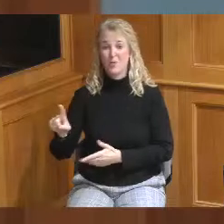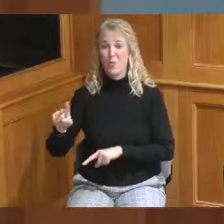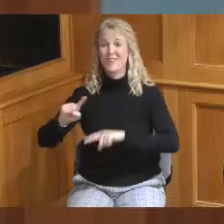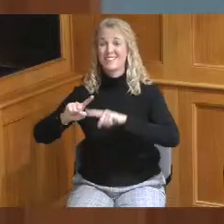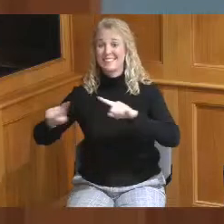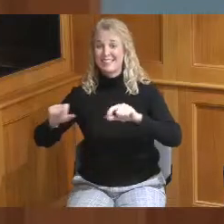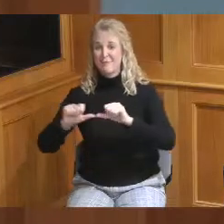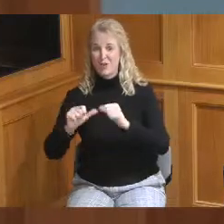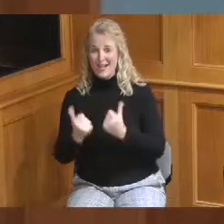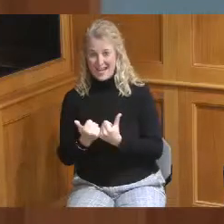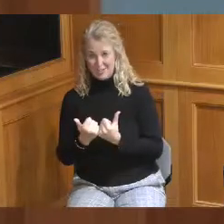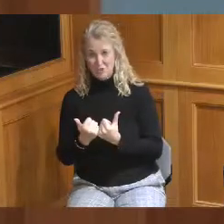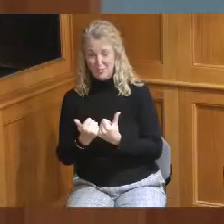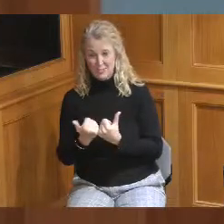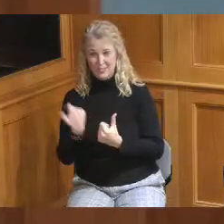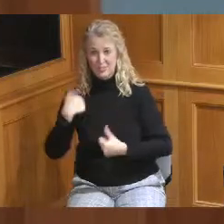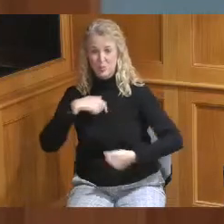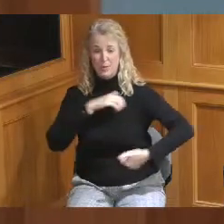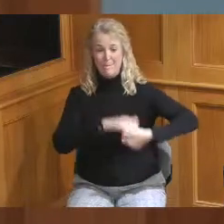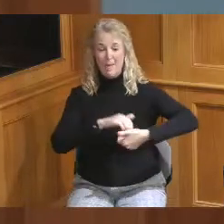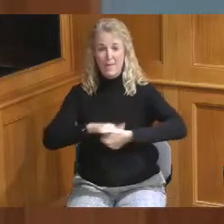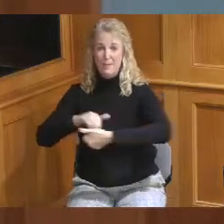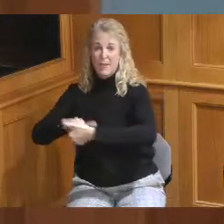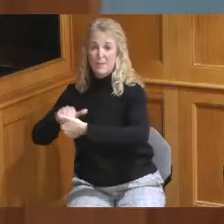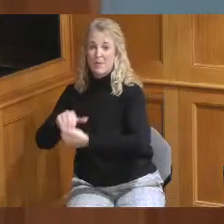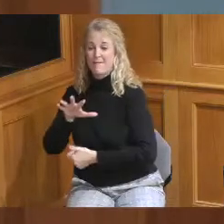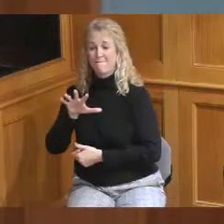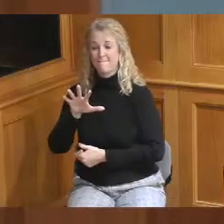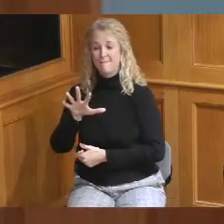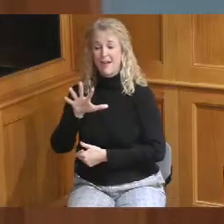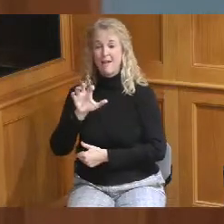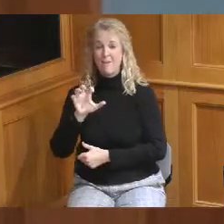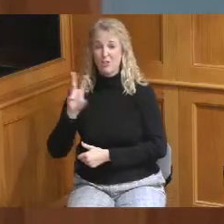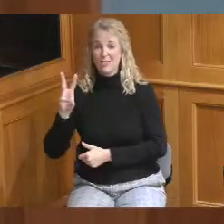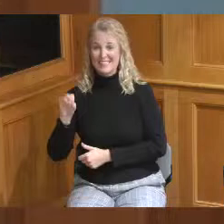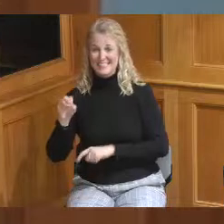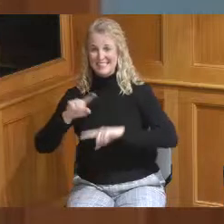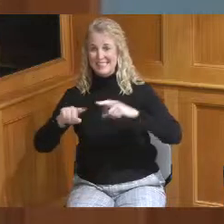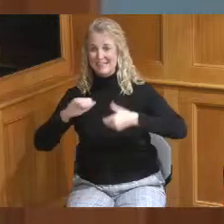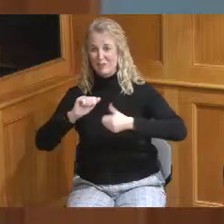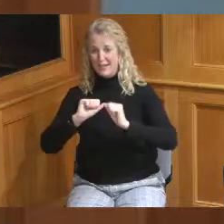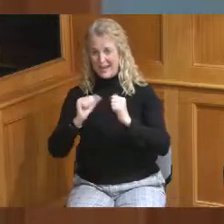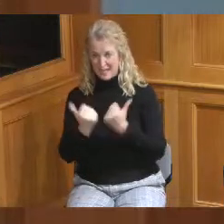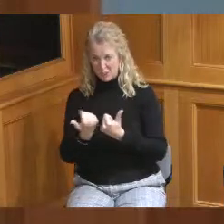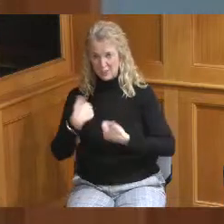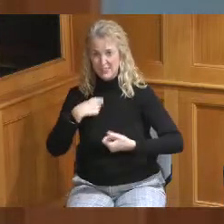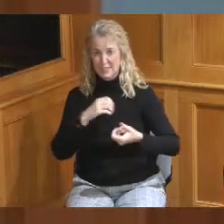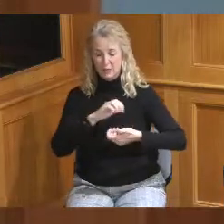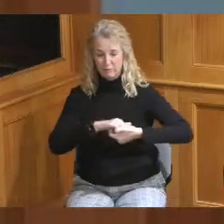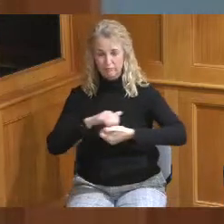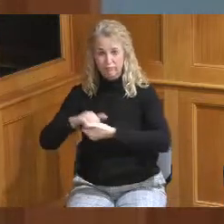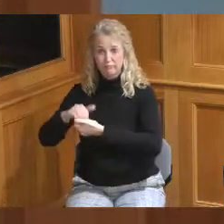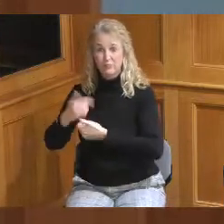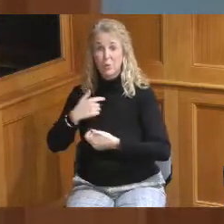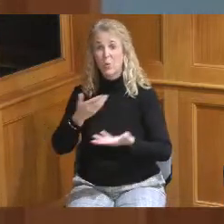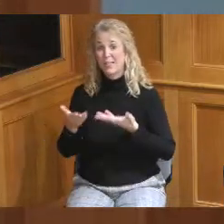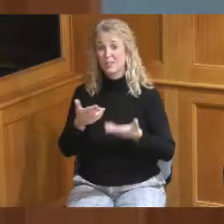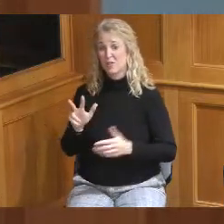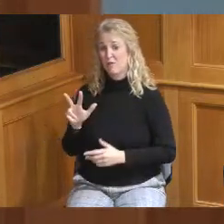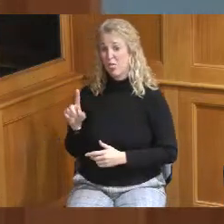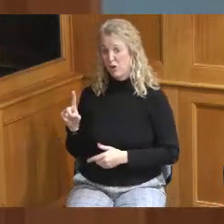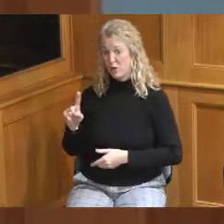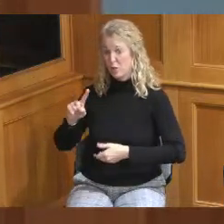agencies. Free Store Food Bank has over 560 partner agencies. With that money in 2020, we were able to serve over 31